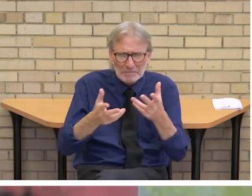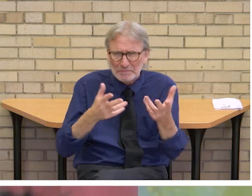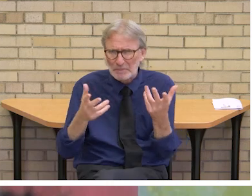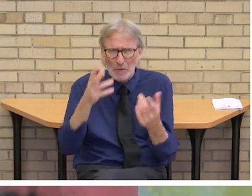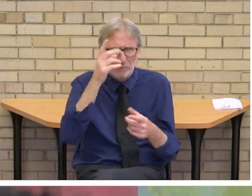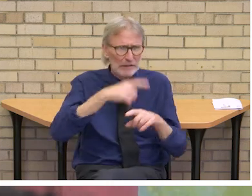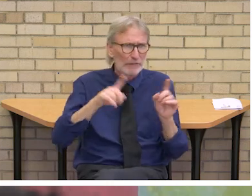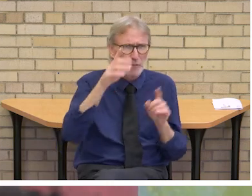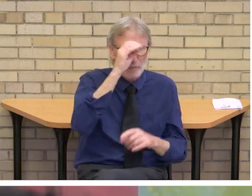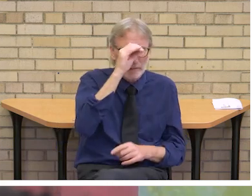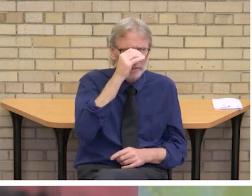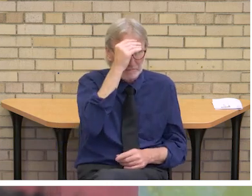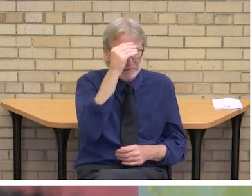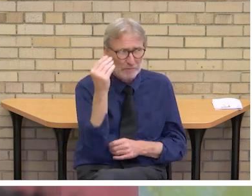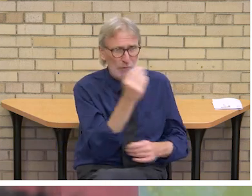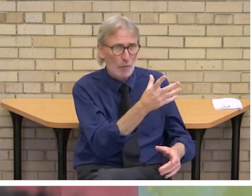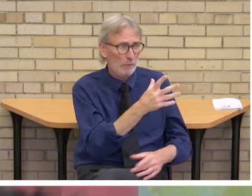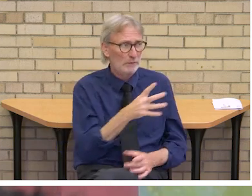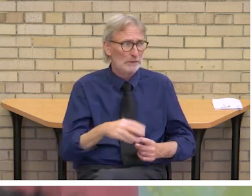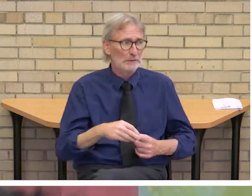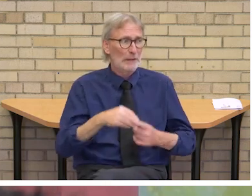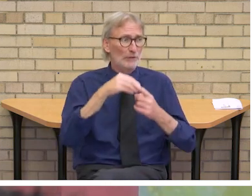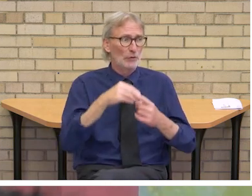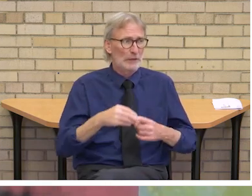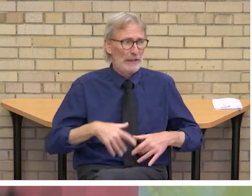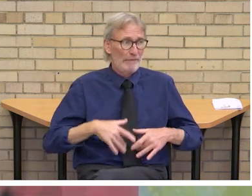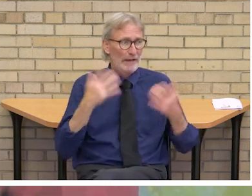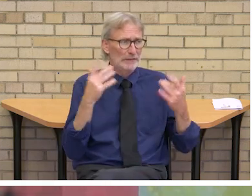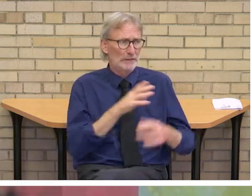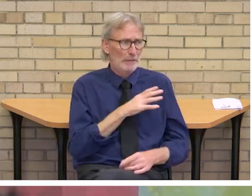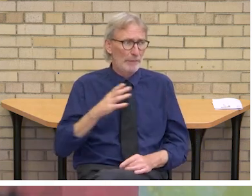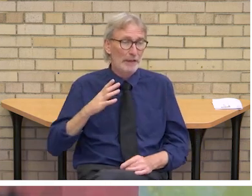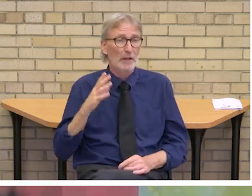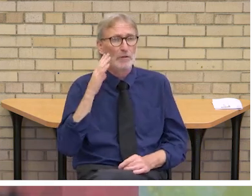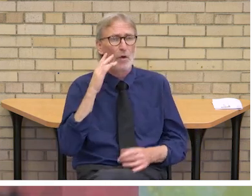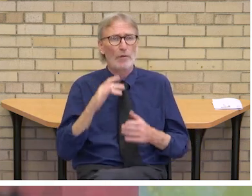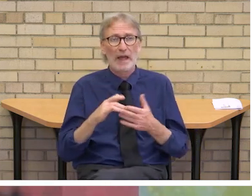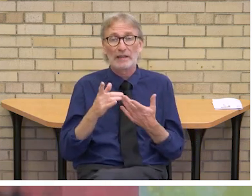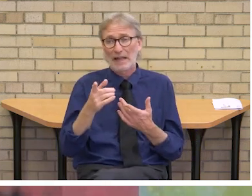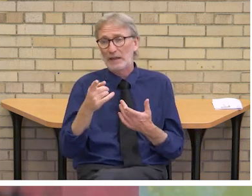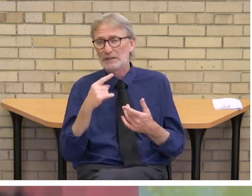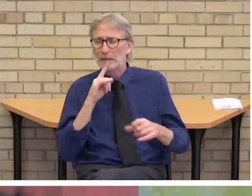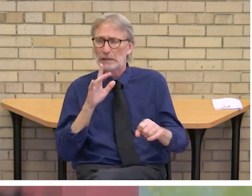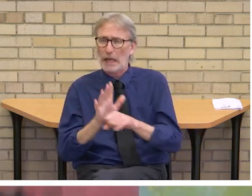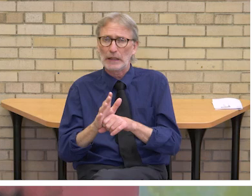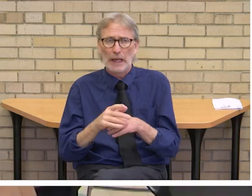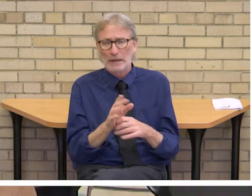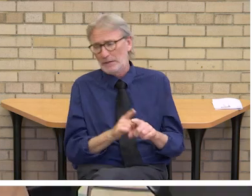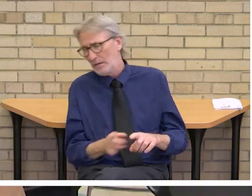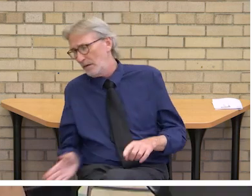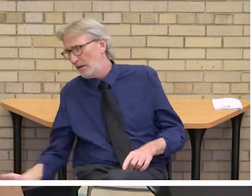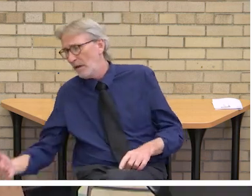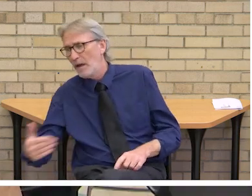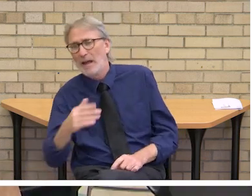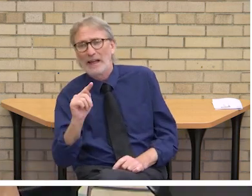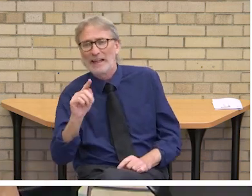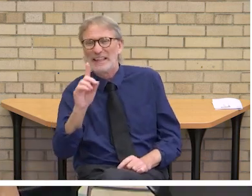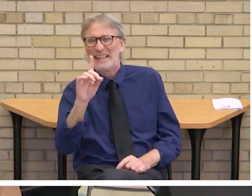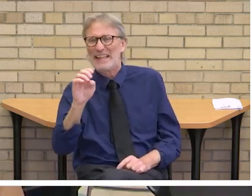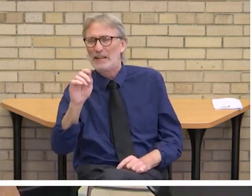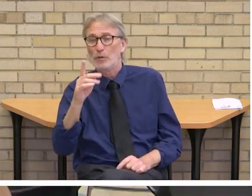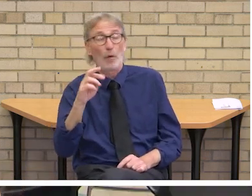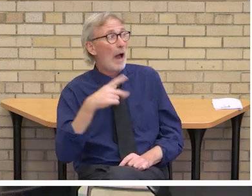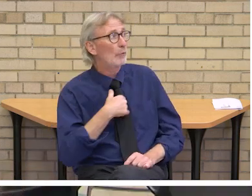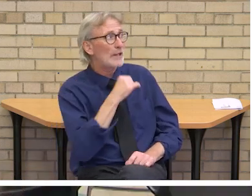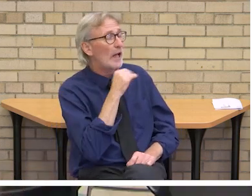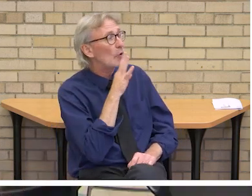our special events committee knows that that's, a dedicated pedestrian detour. And yeah.